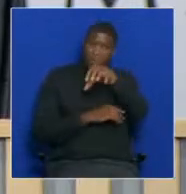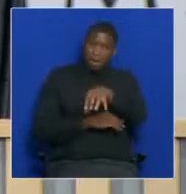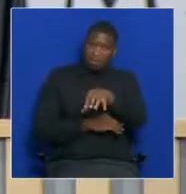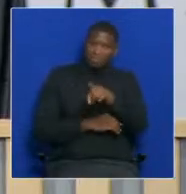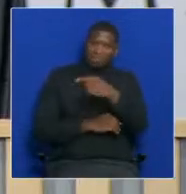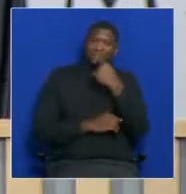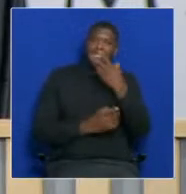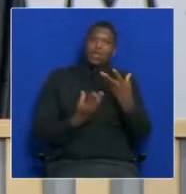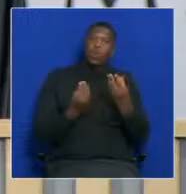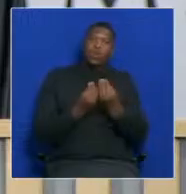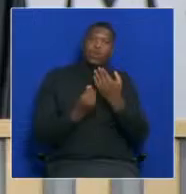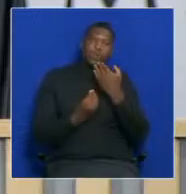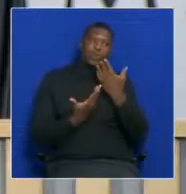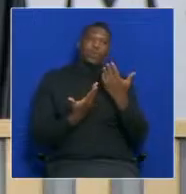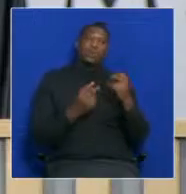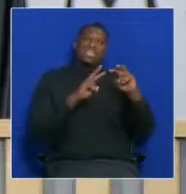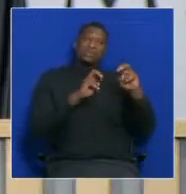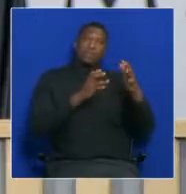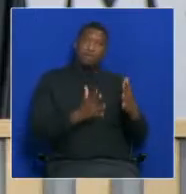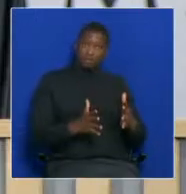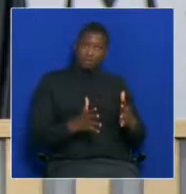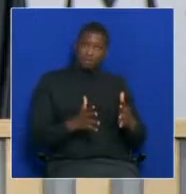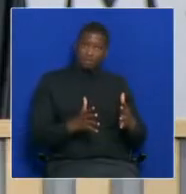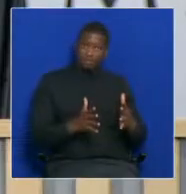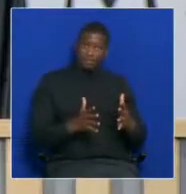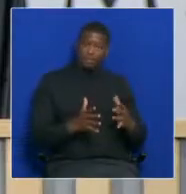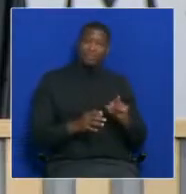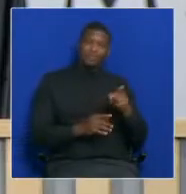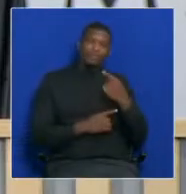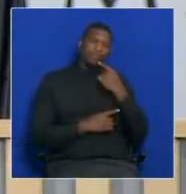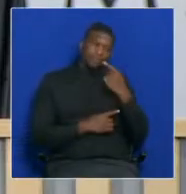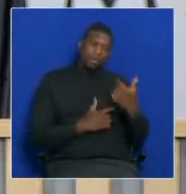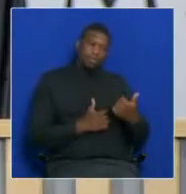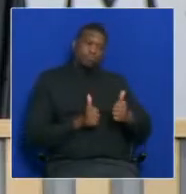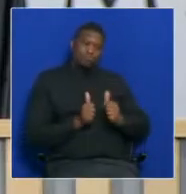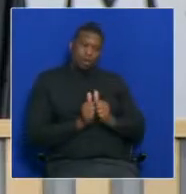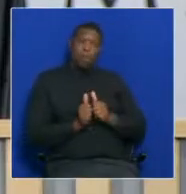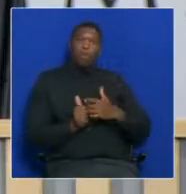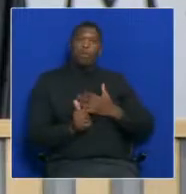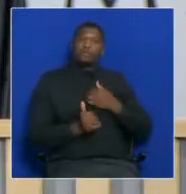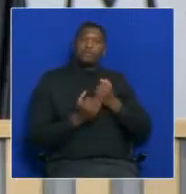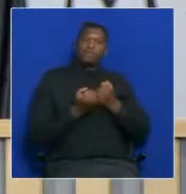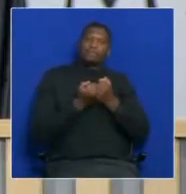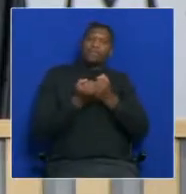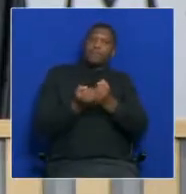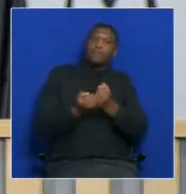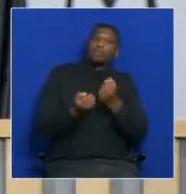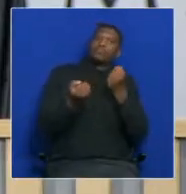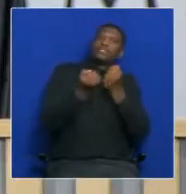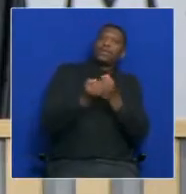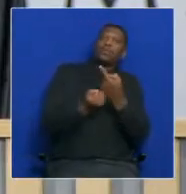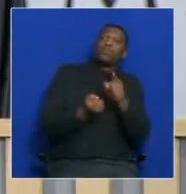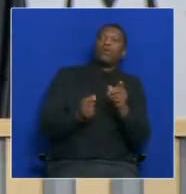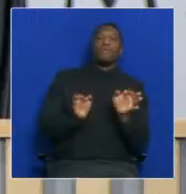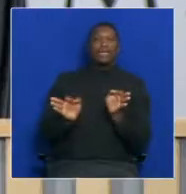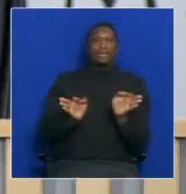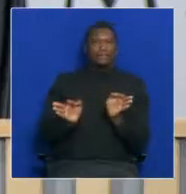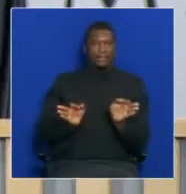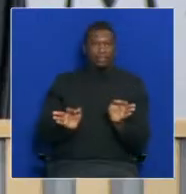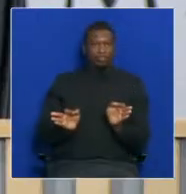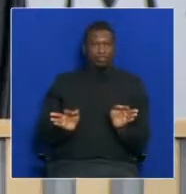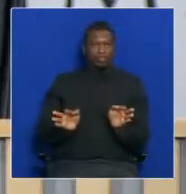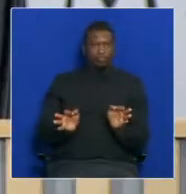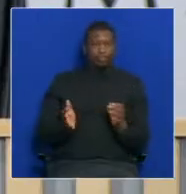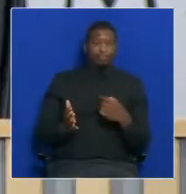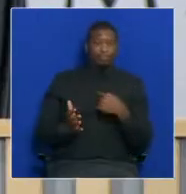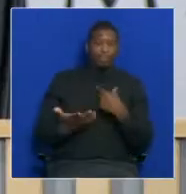And that is why he was asking for me to assist for the facilitation. I assumed